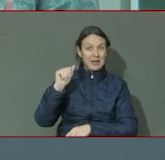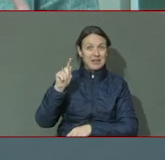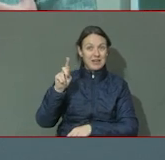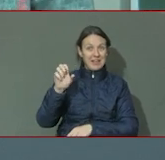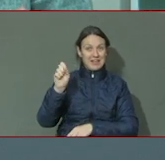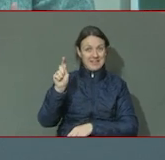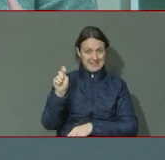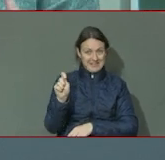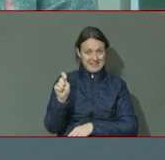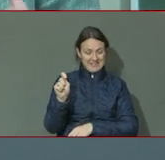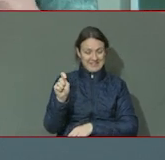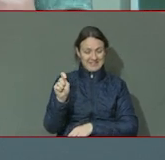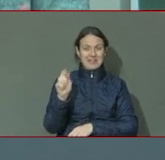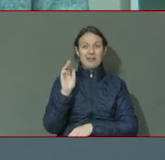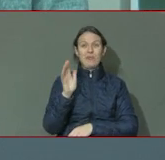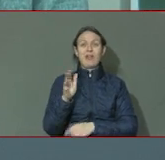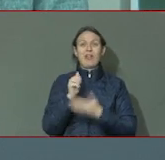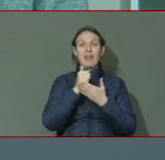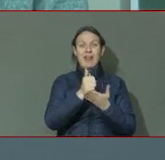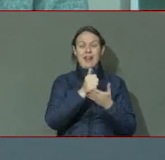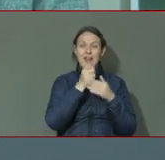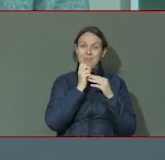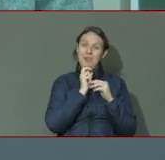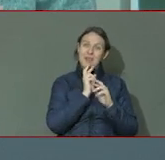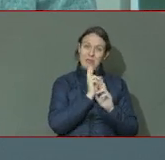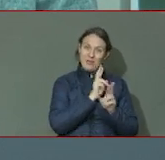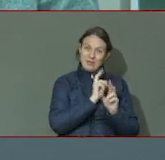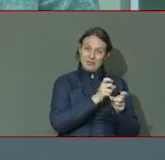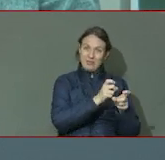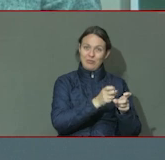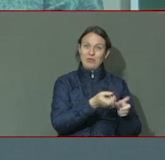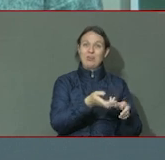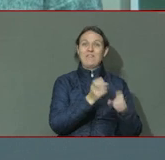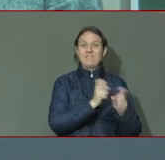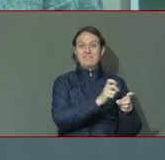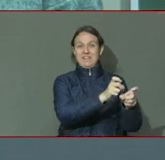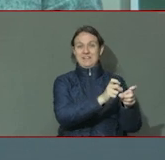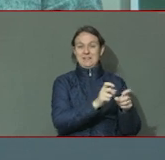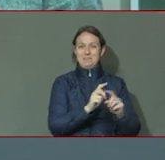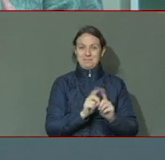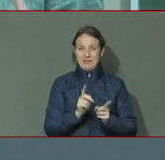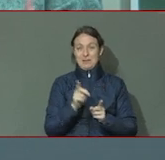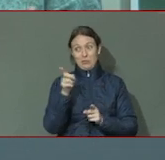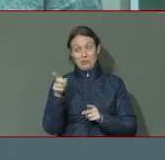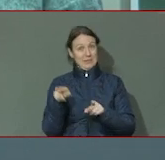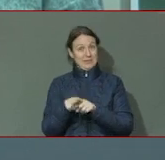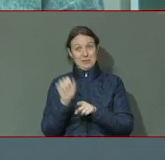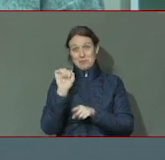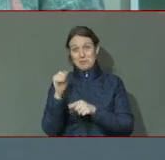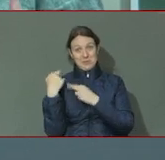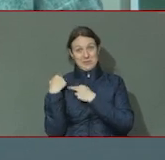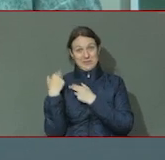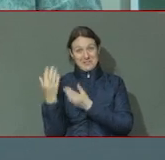but we want to give you the best we can. But then you must also do your part. Okay, so that is the